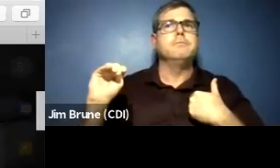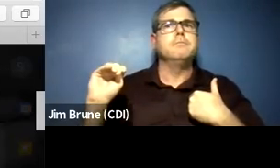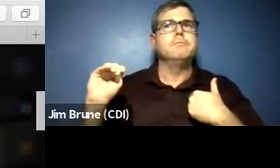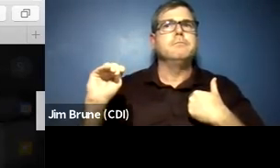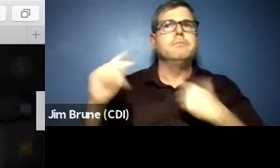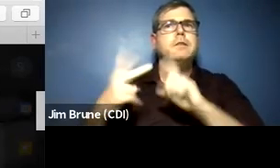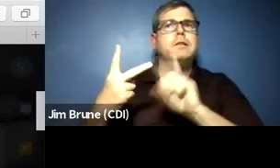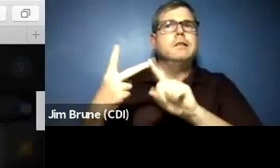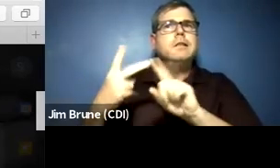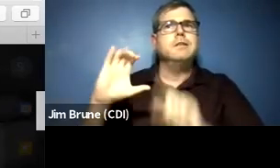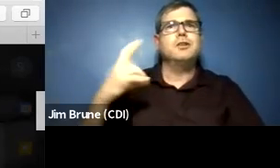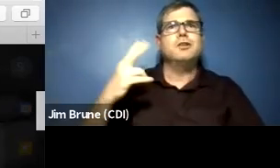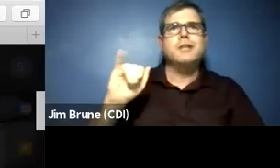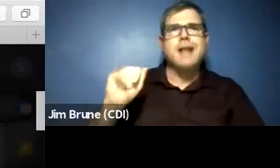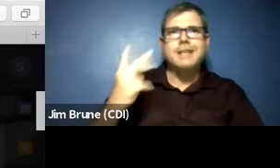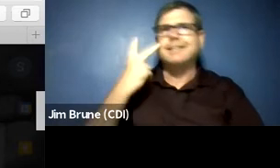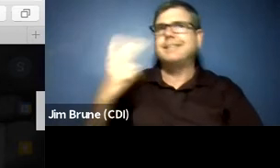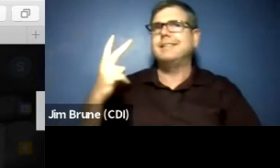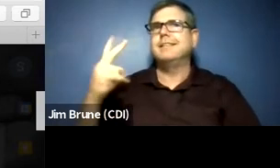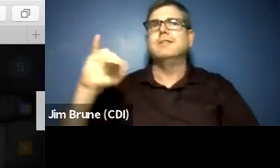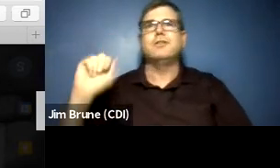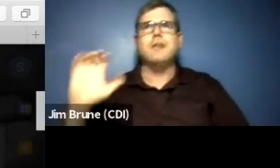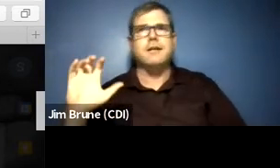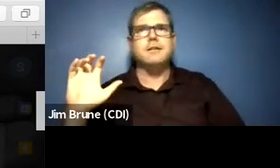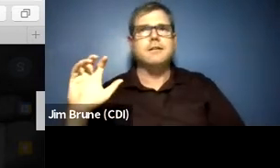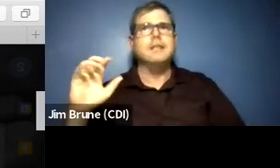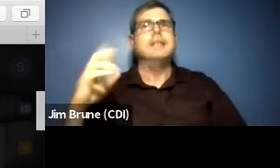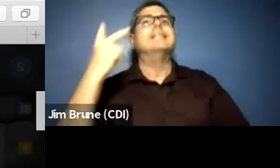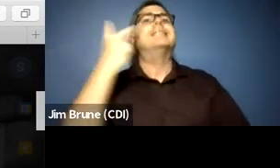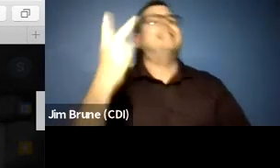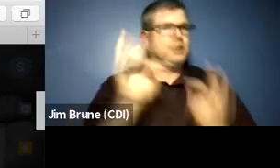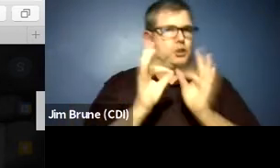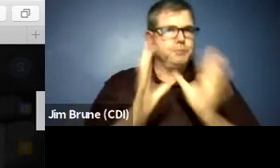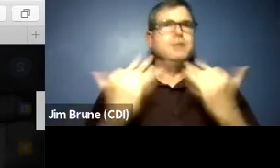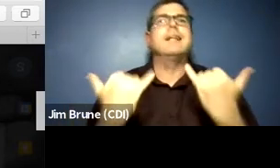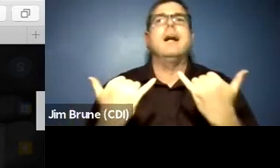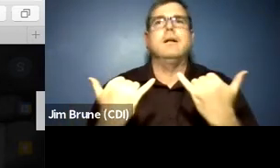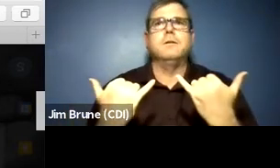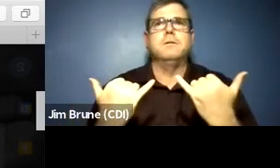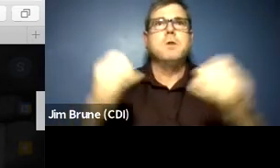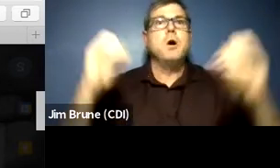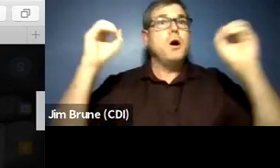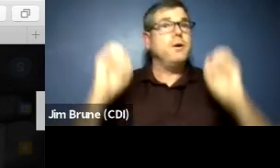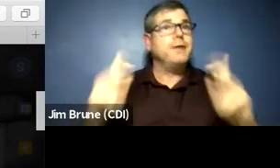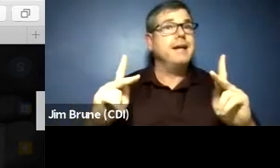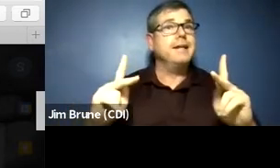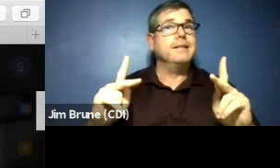Okay. I see the interpreter now. So it looks like we're okay. Okay. Okay, great.